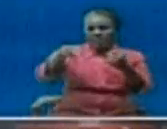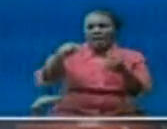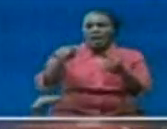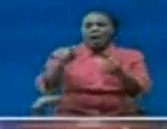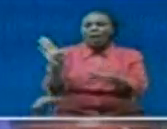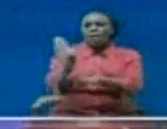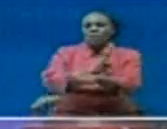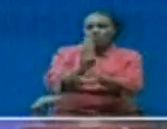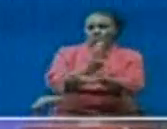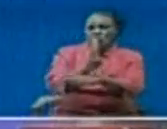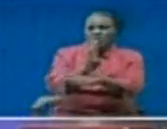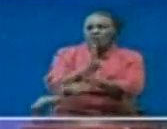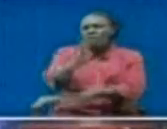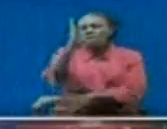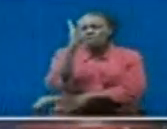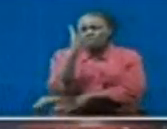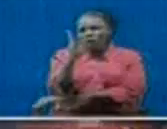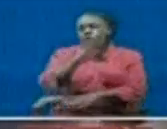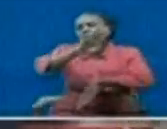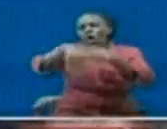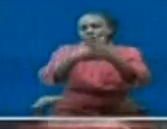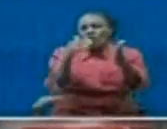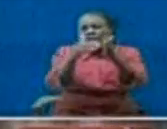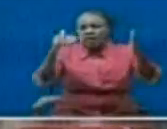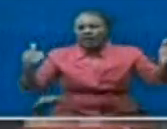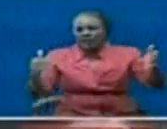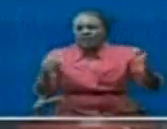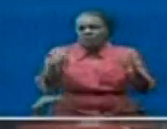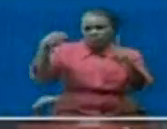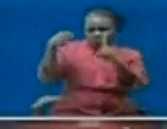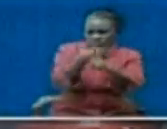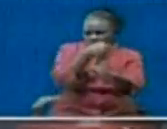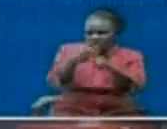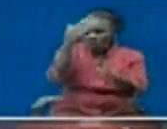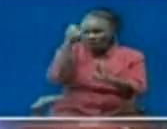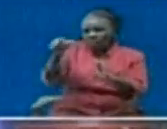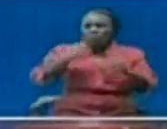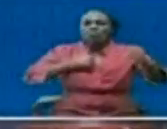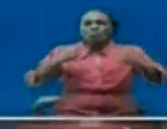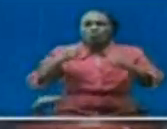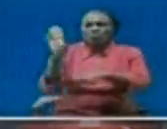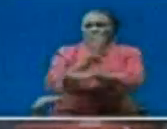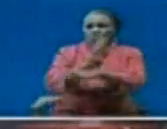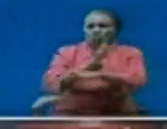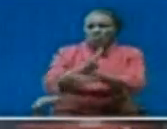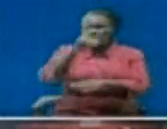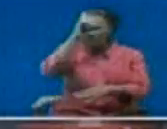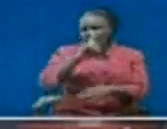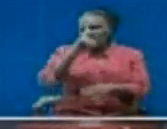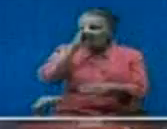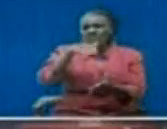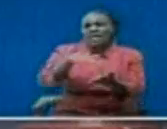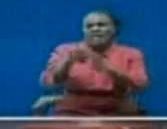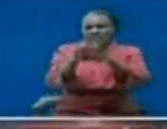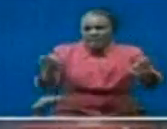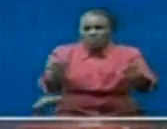Burundi, 4, were all against the backdrop of violence, because Burundi has been the most unstable East African country,